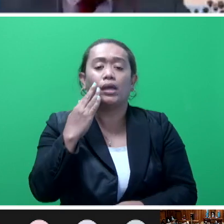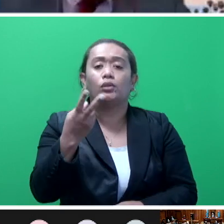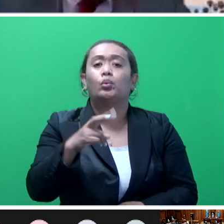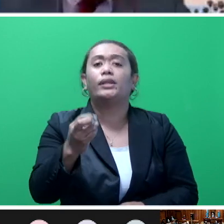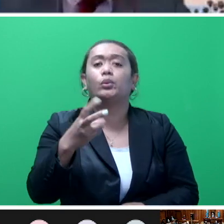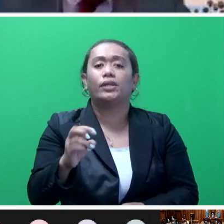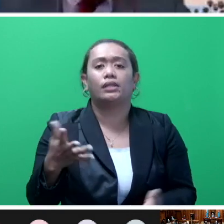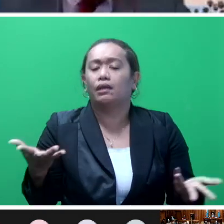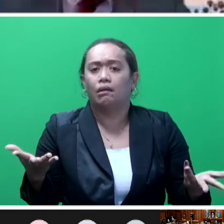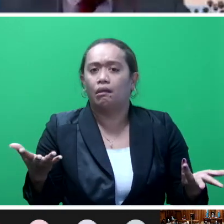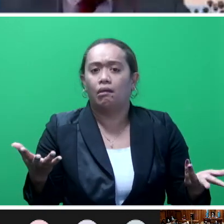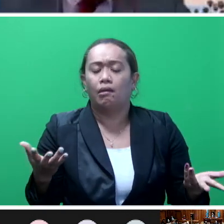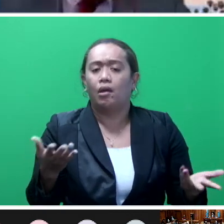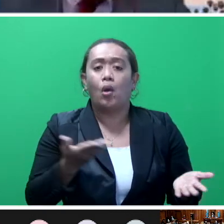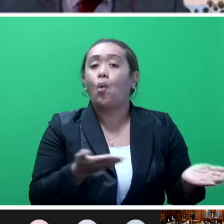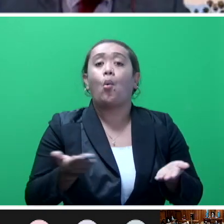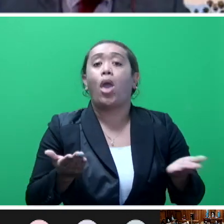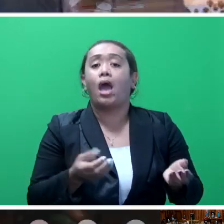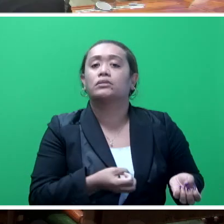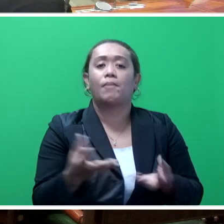supplied, why?